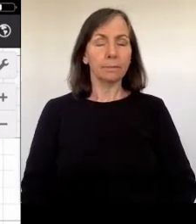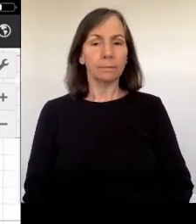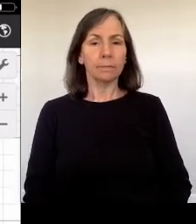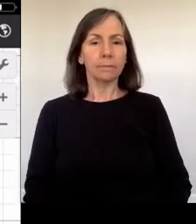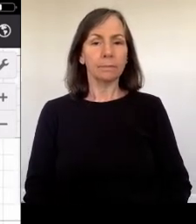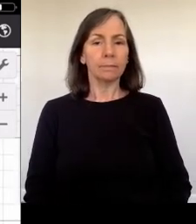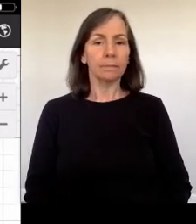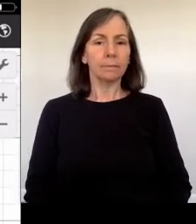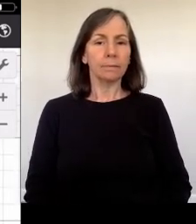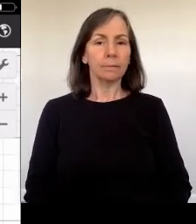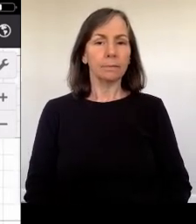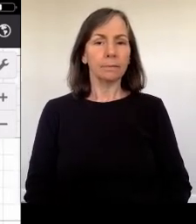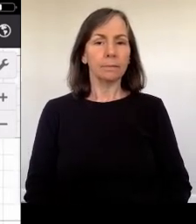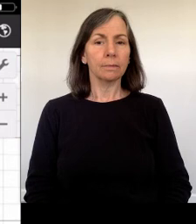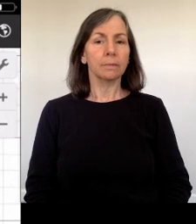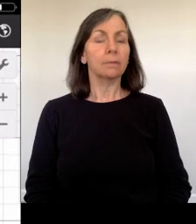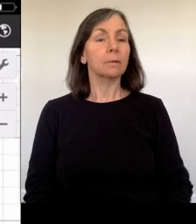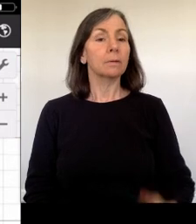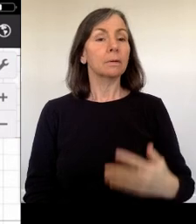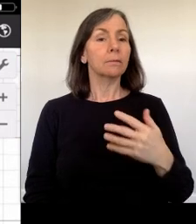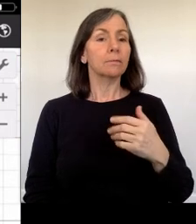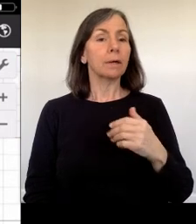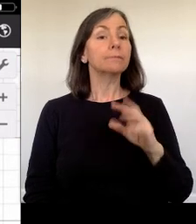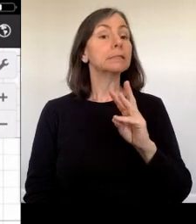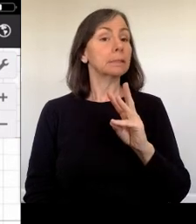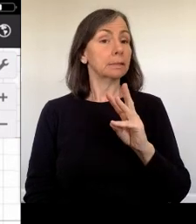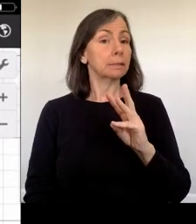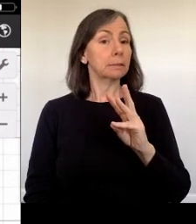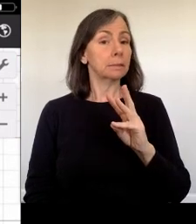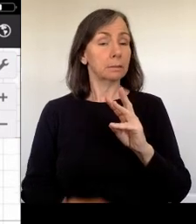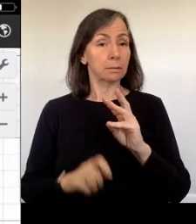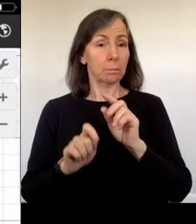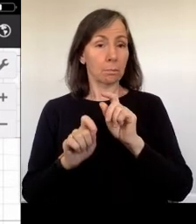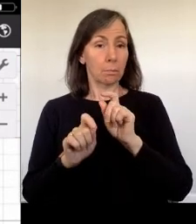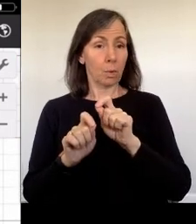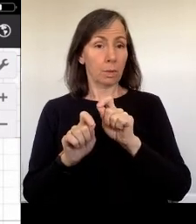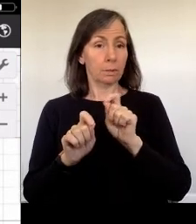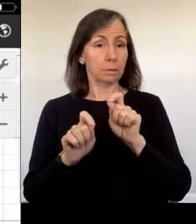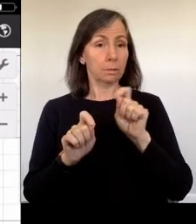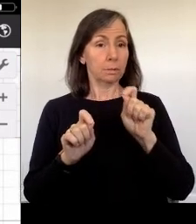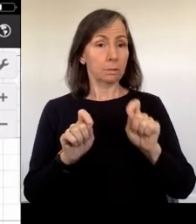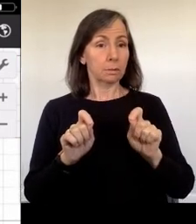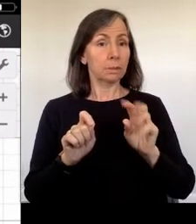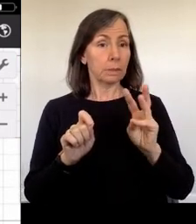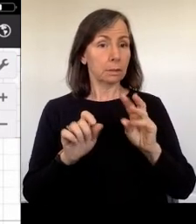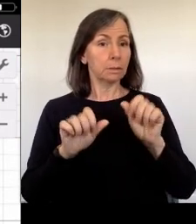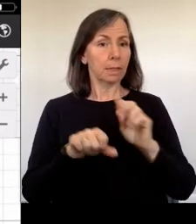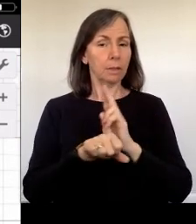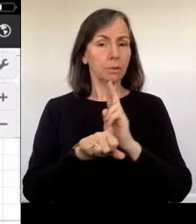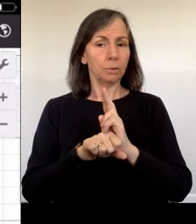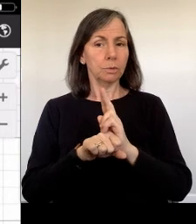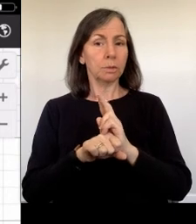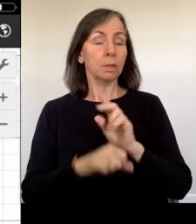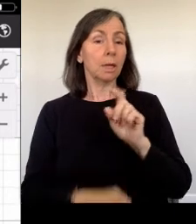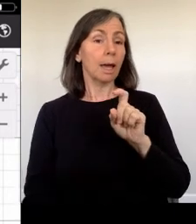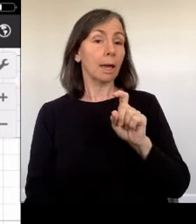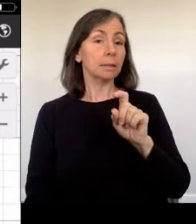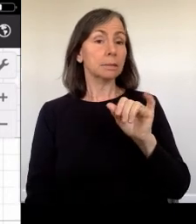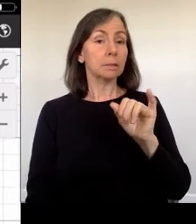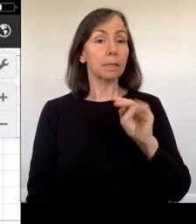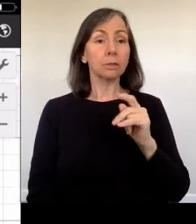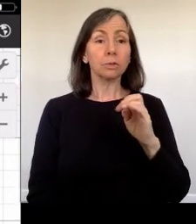And there are 6 points it looks like that I can use. I can use my x-intercept, so